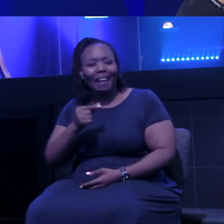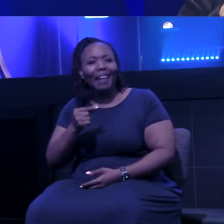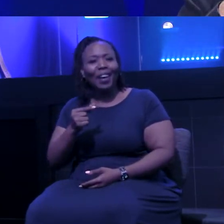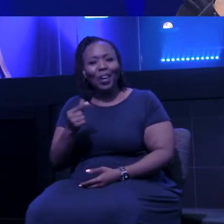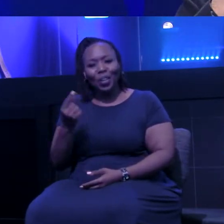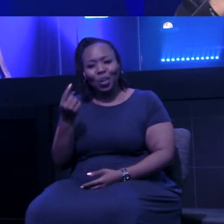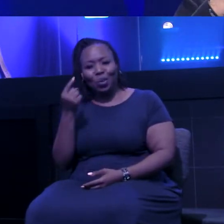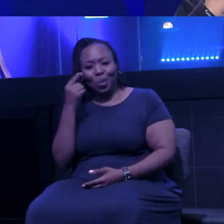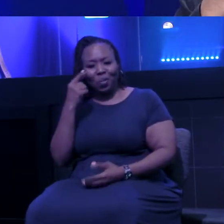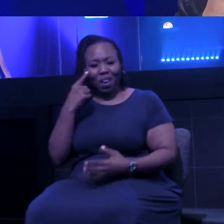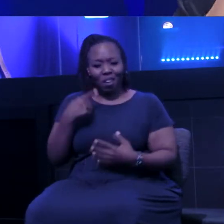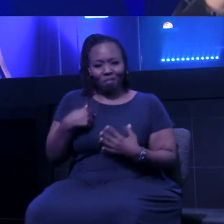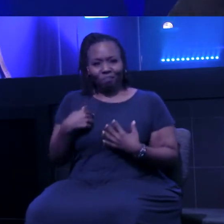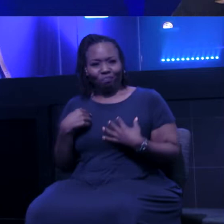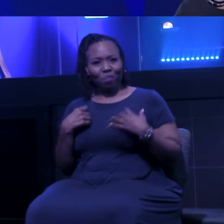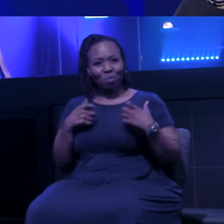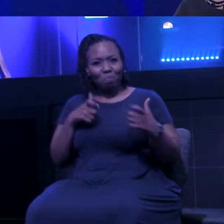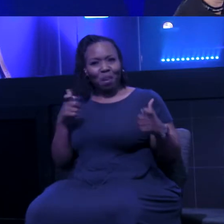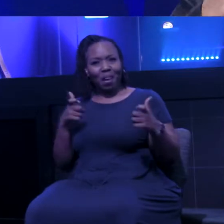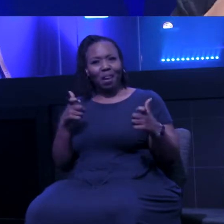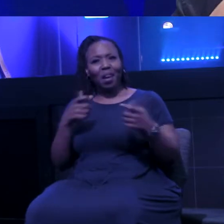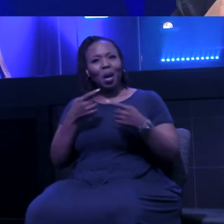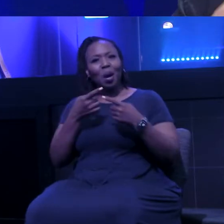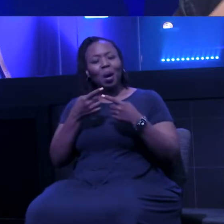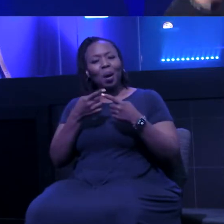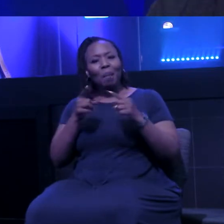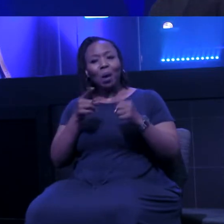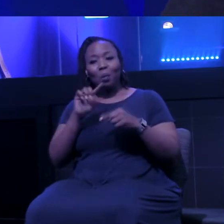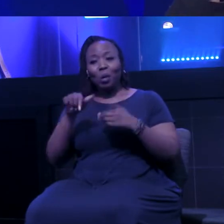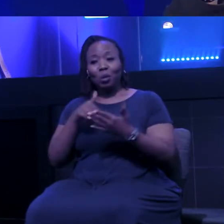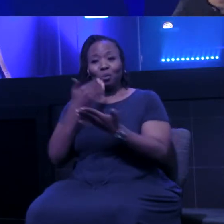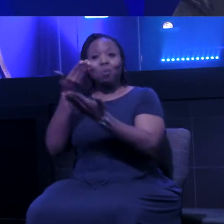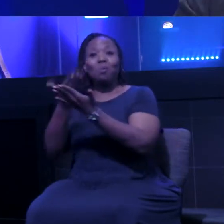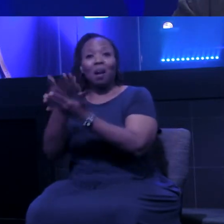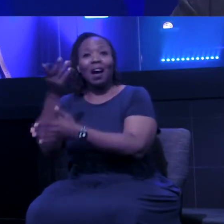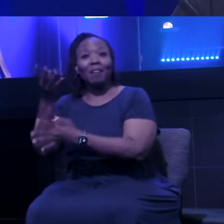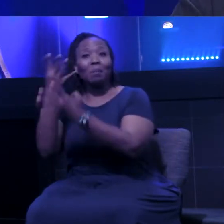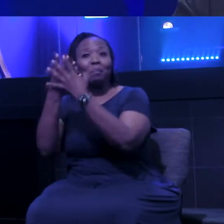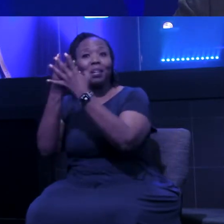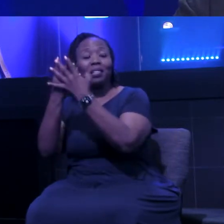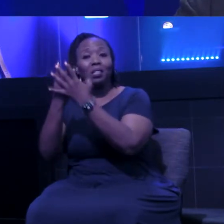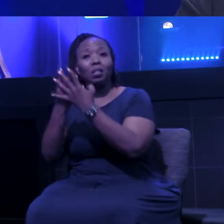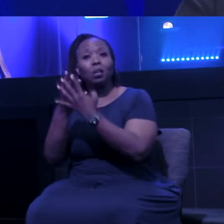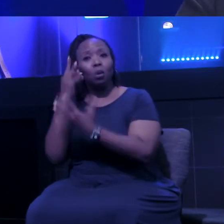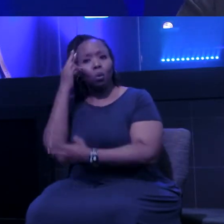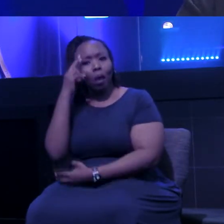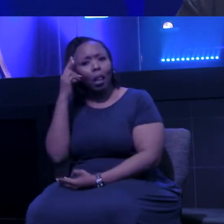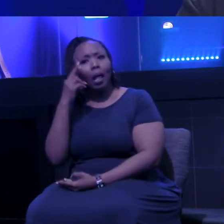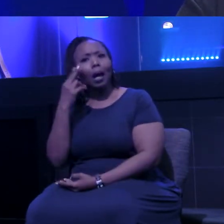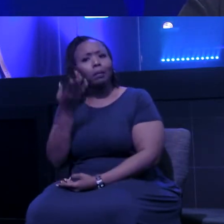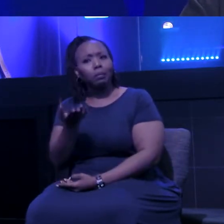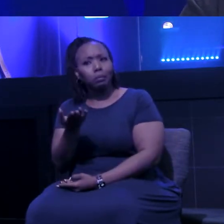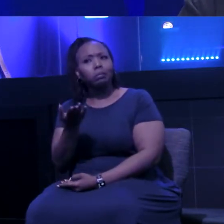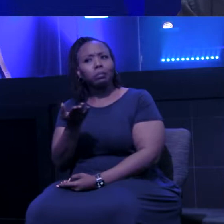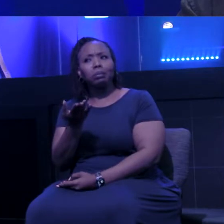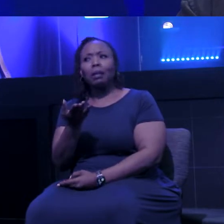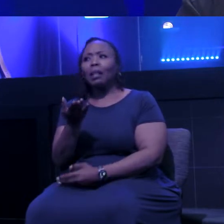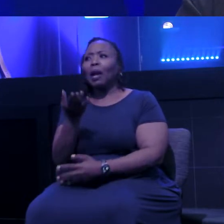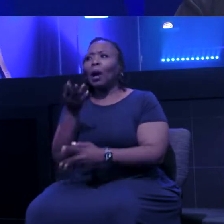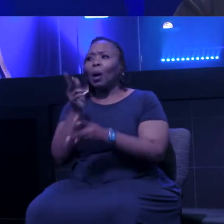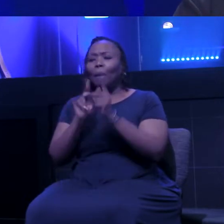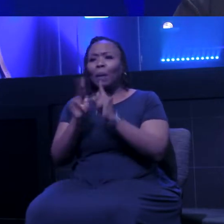where you come from, but when you go there, you realize that there's bigger people than you, and there's a structure, there's an organization to all of